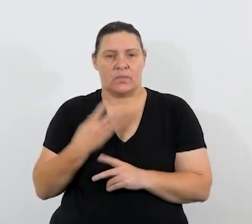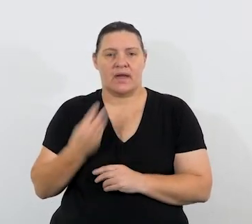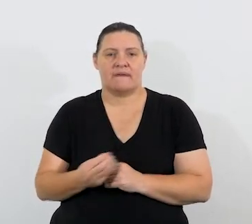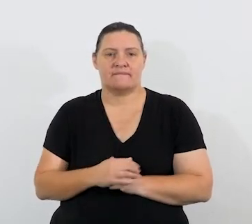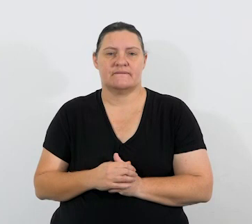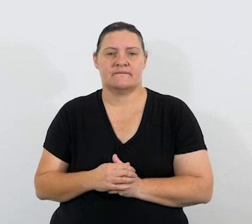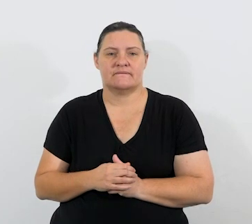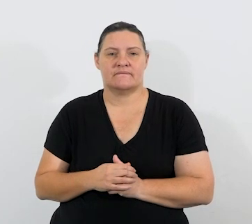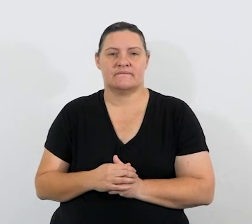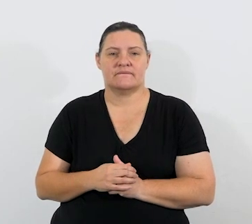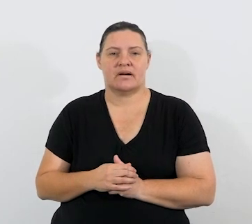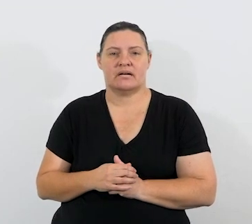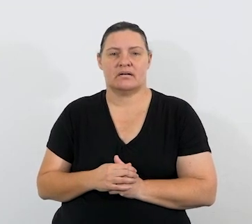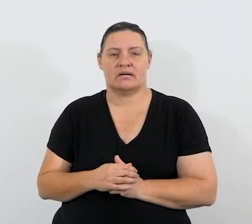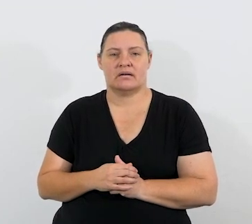have